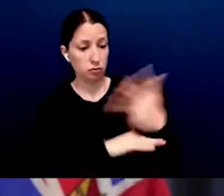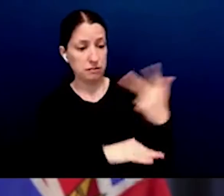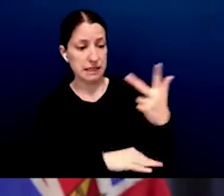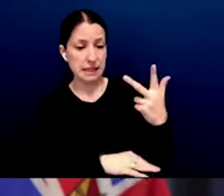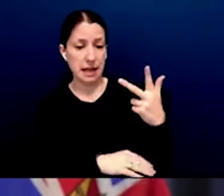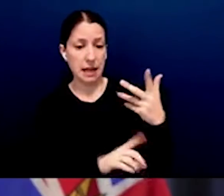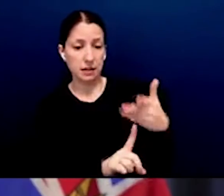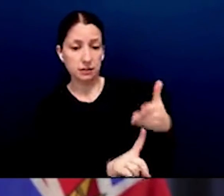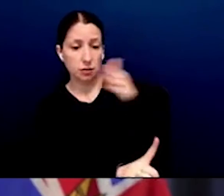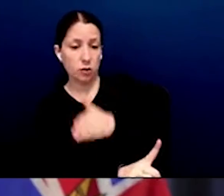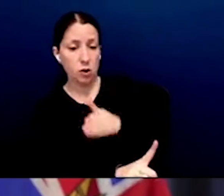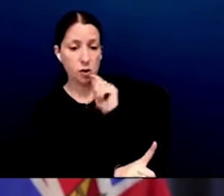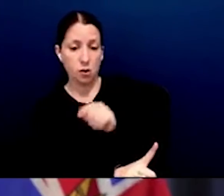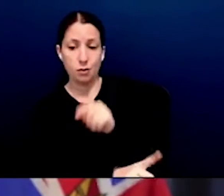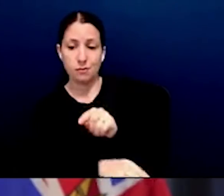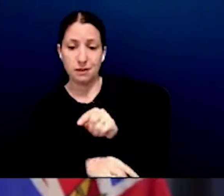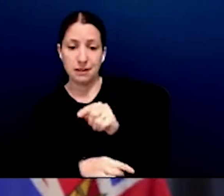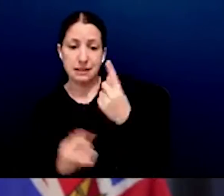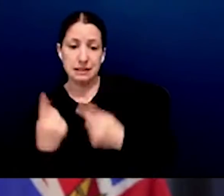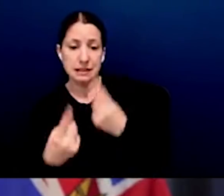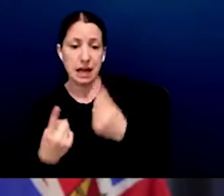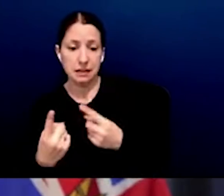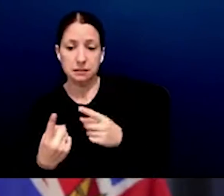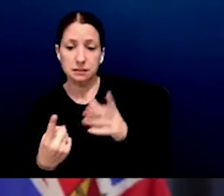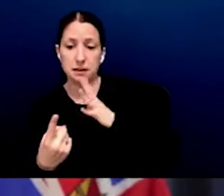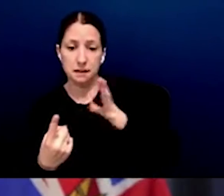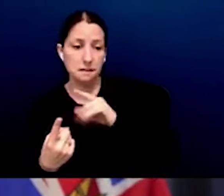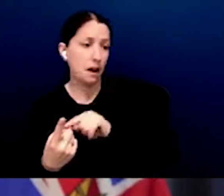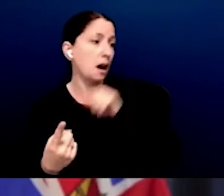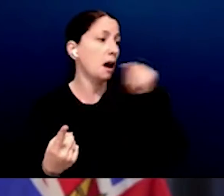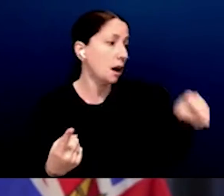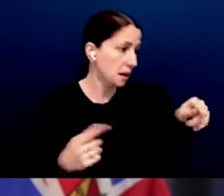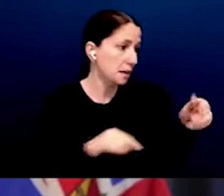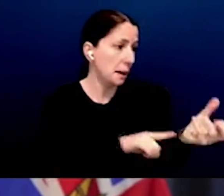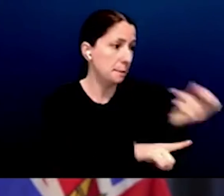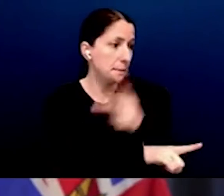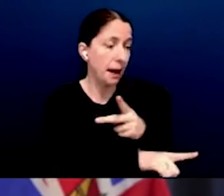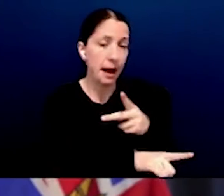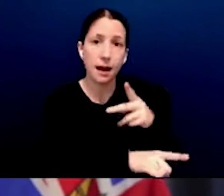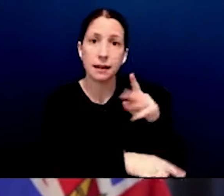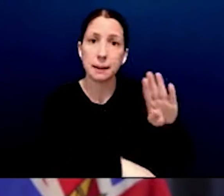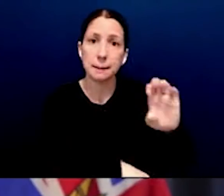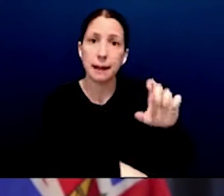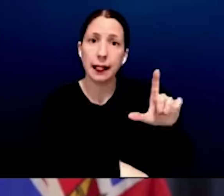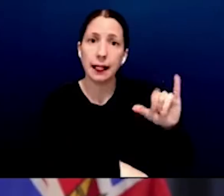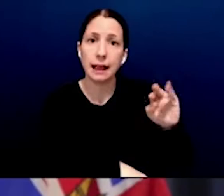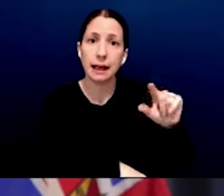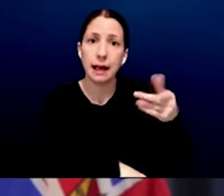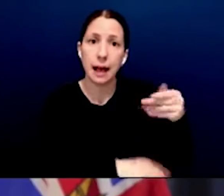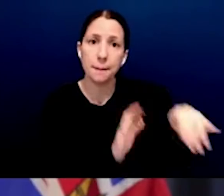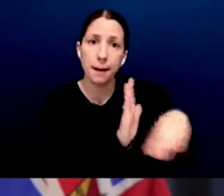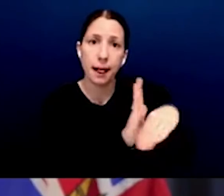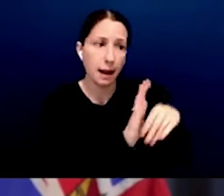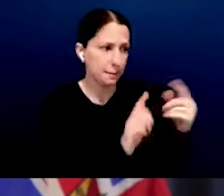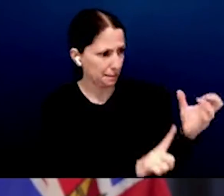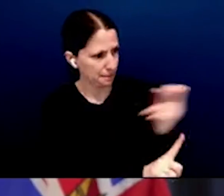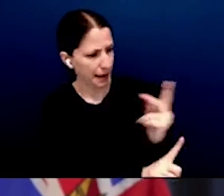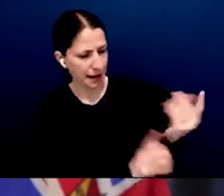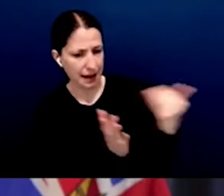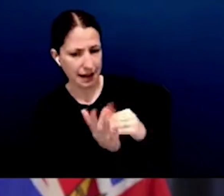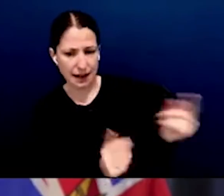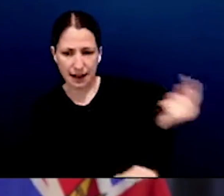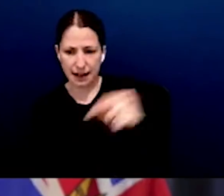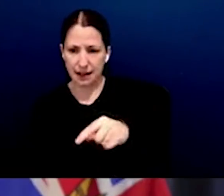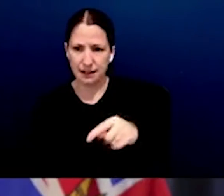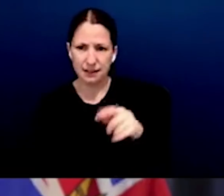is going to be good enough in Bellingham 2 days later doesn't make sense to me, and that's what I articulated in my conversation with